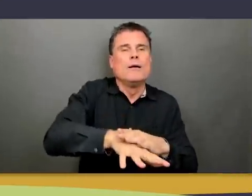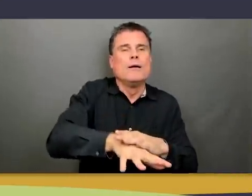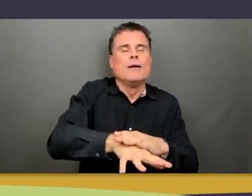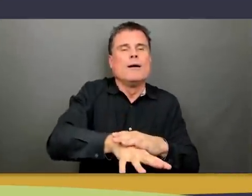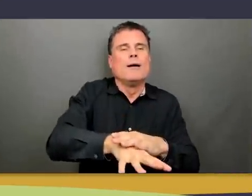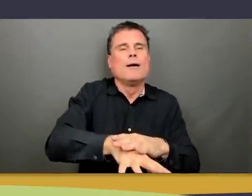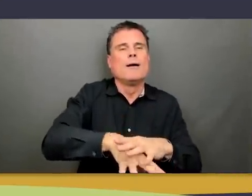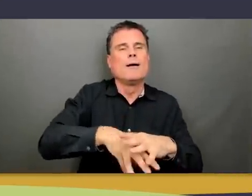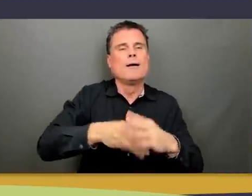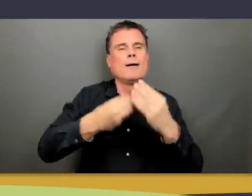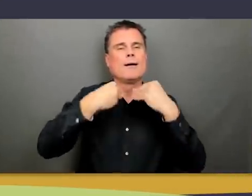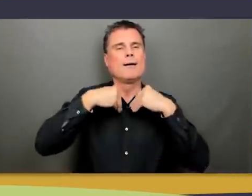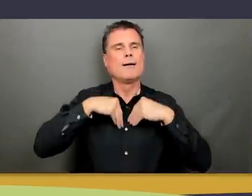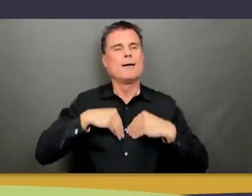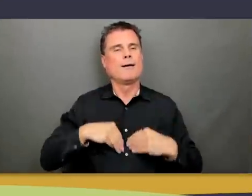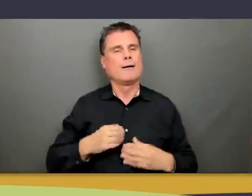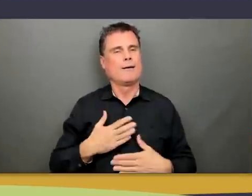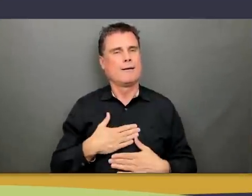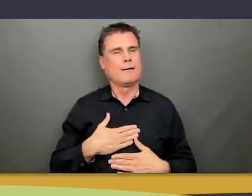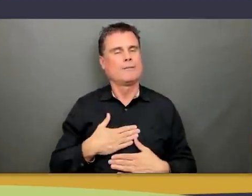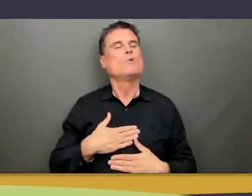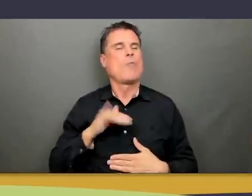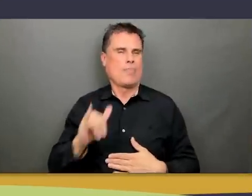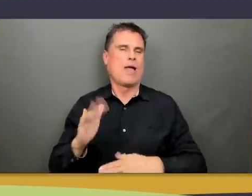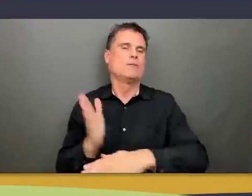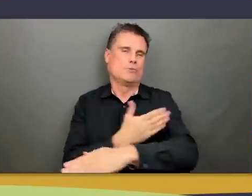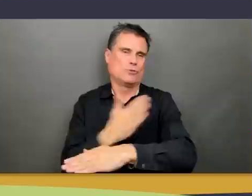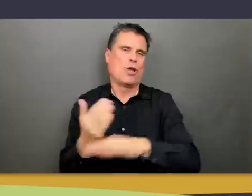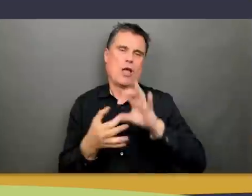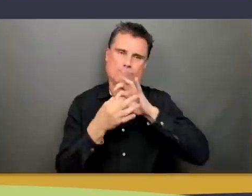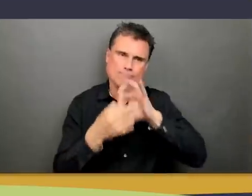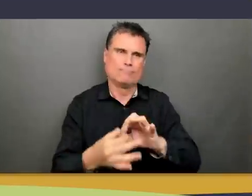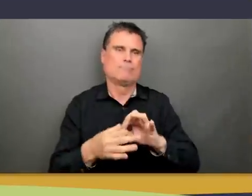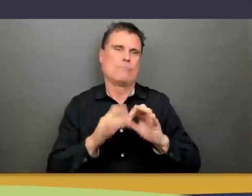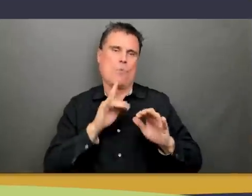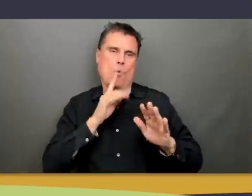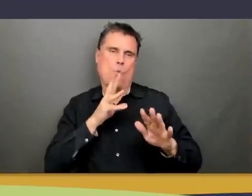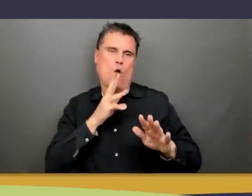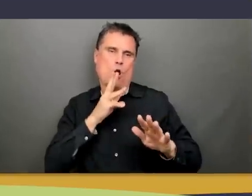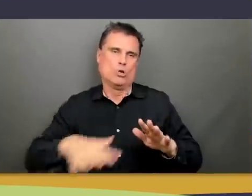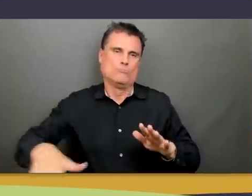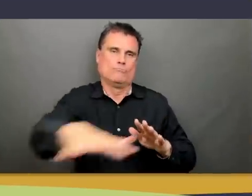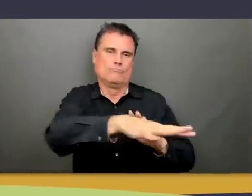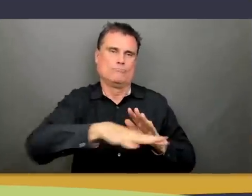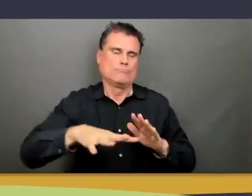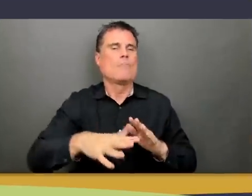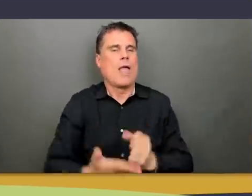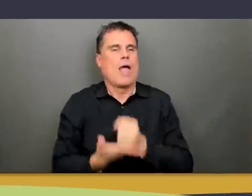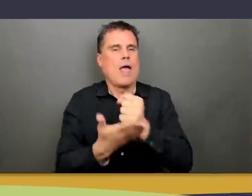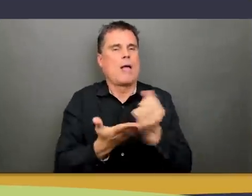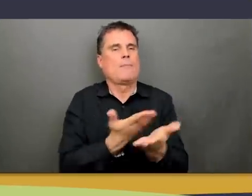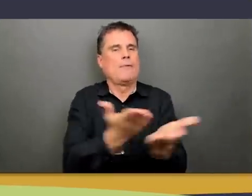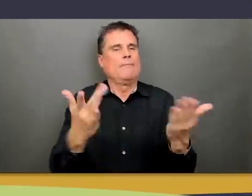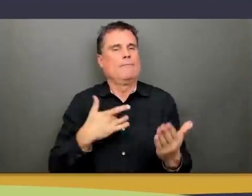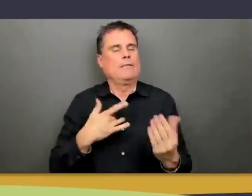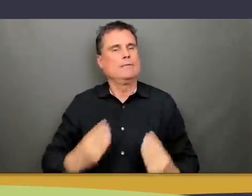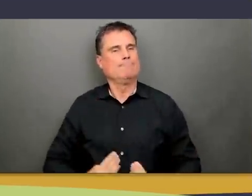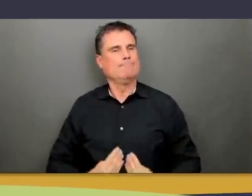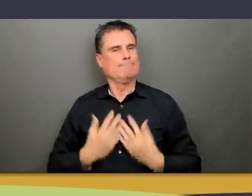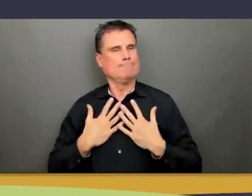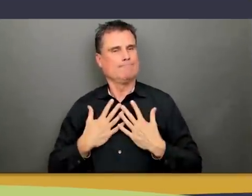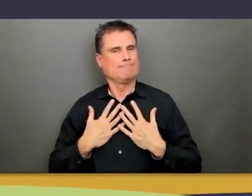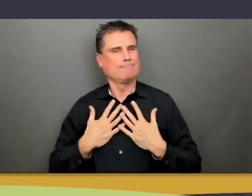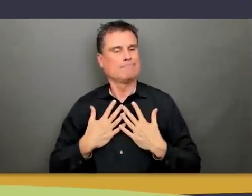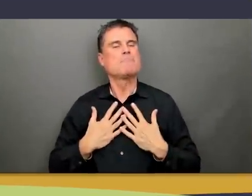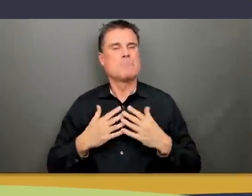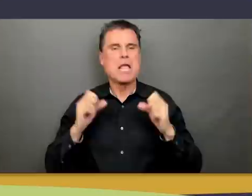you, no matter what you're going through along your journey. If you need to be uplifted, if you need to feel a little bit better today to continue good work, this song